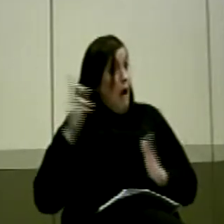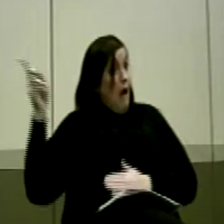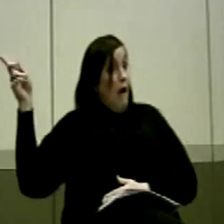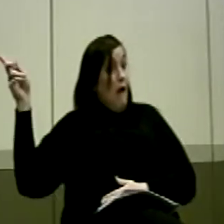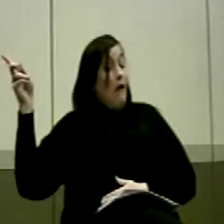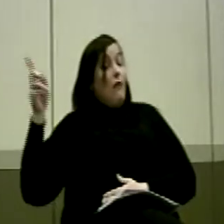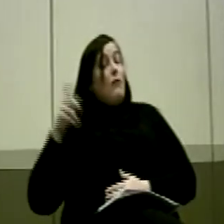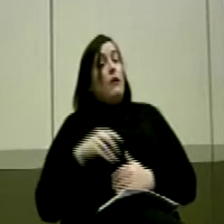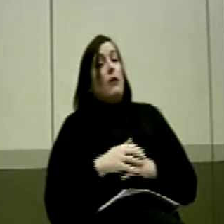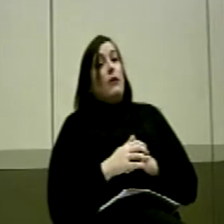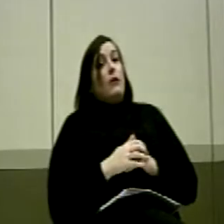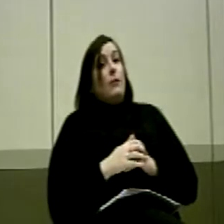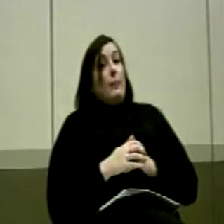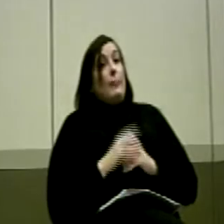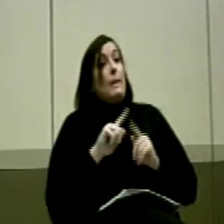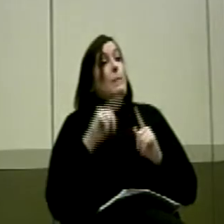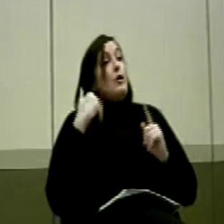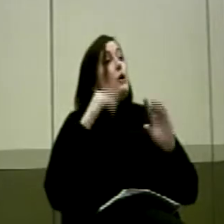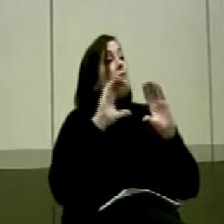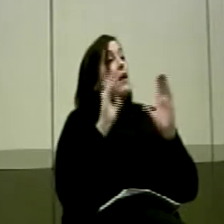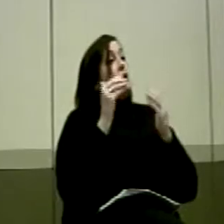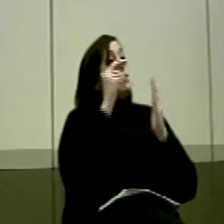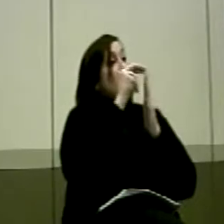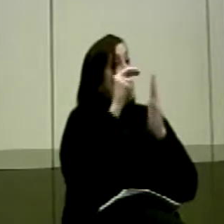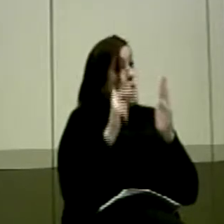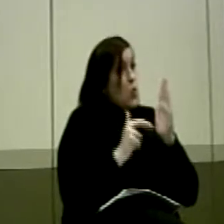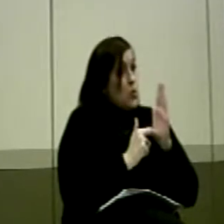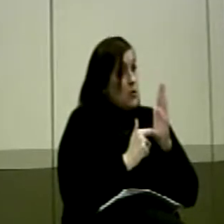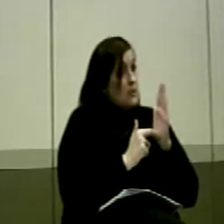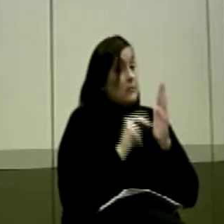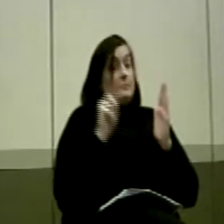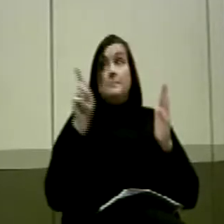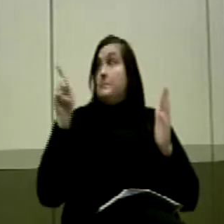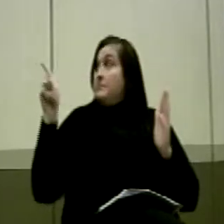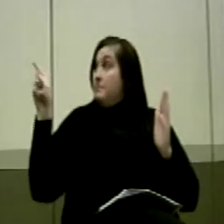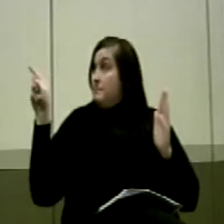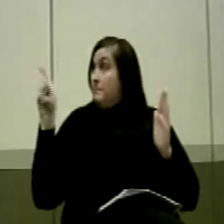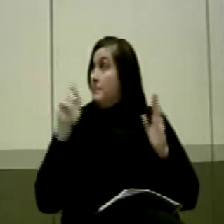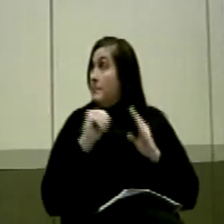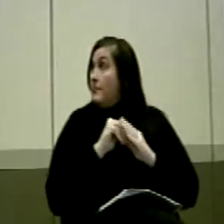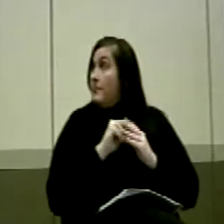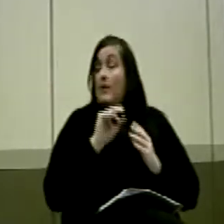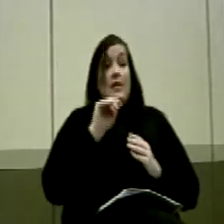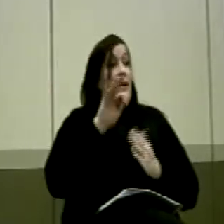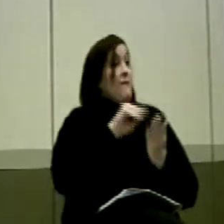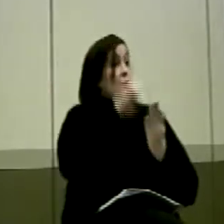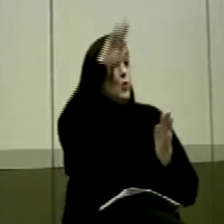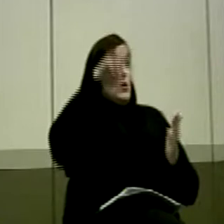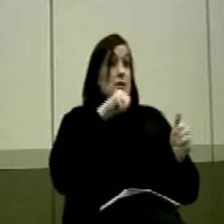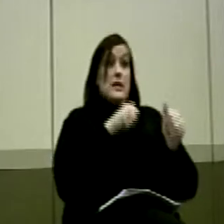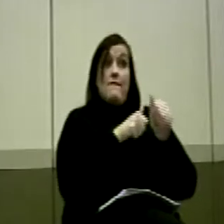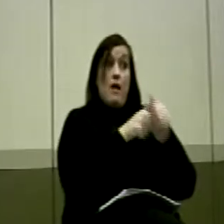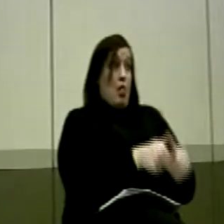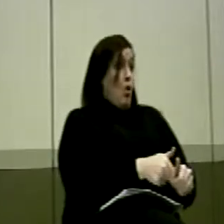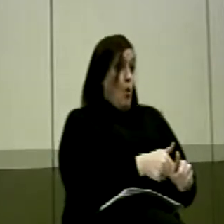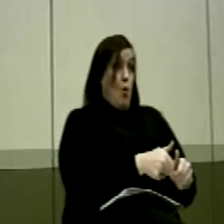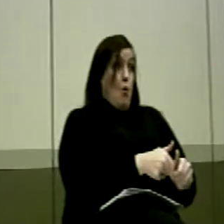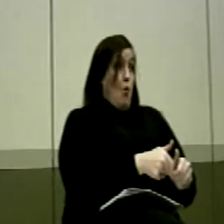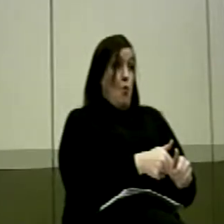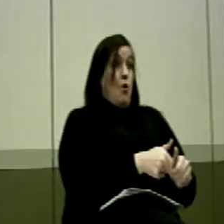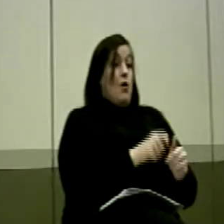here. And if the student's not following these classroom rules, then they move the car from green to yellow.